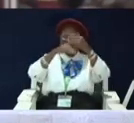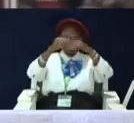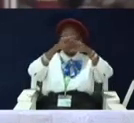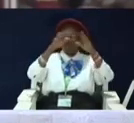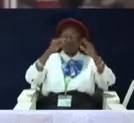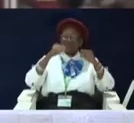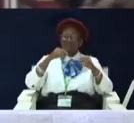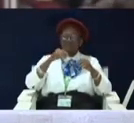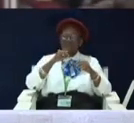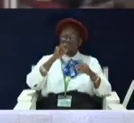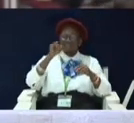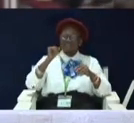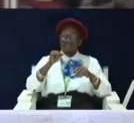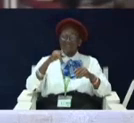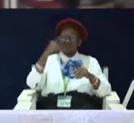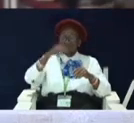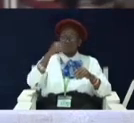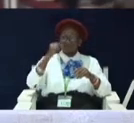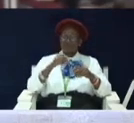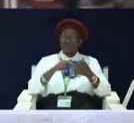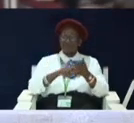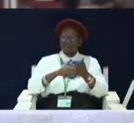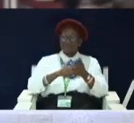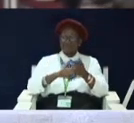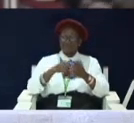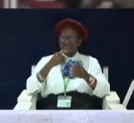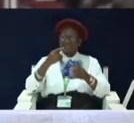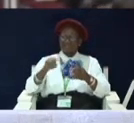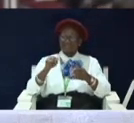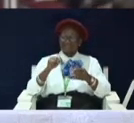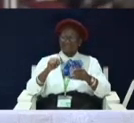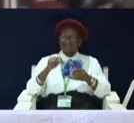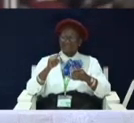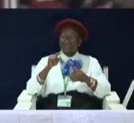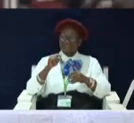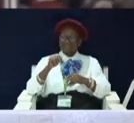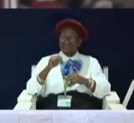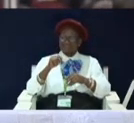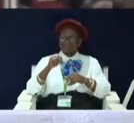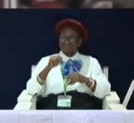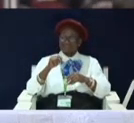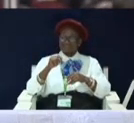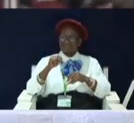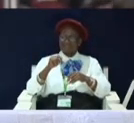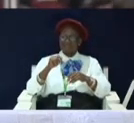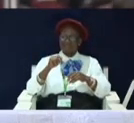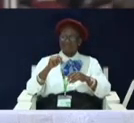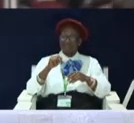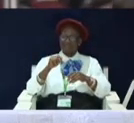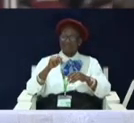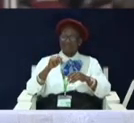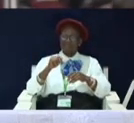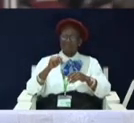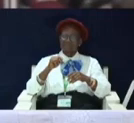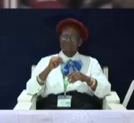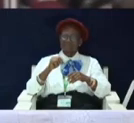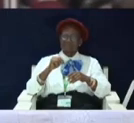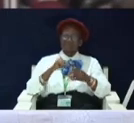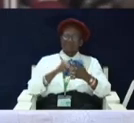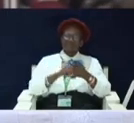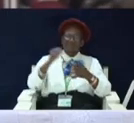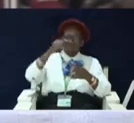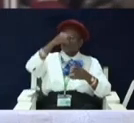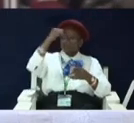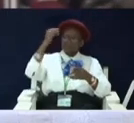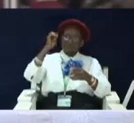Who repaired the ceiling? Because he didn't wait. As